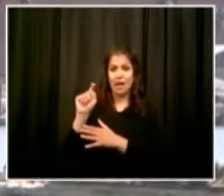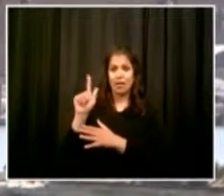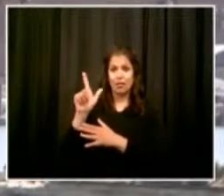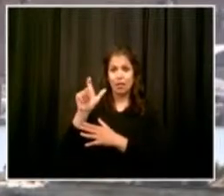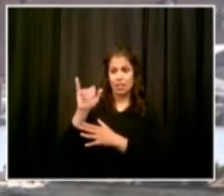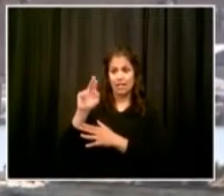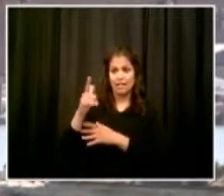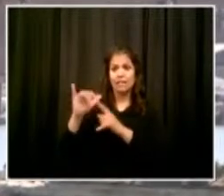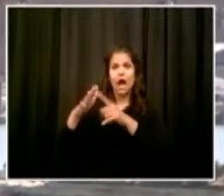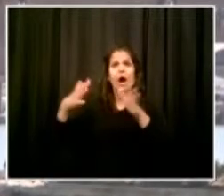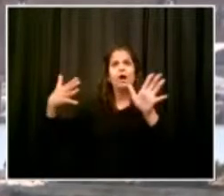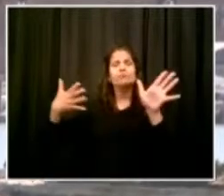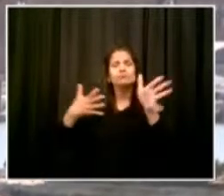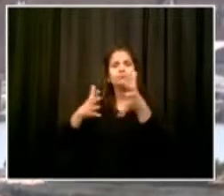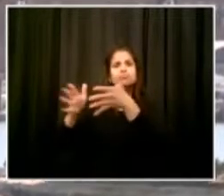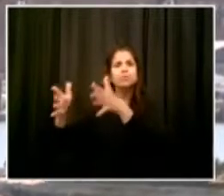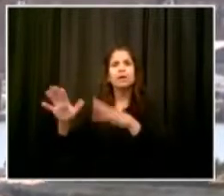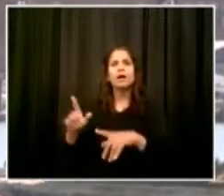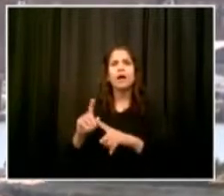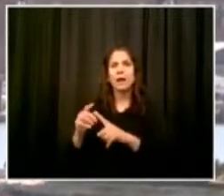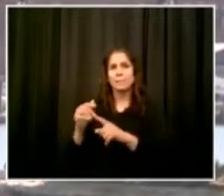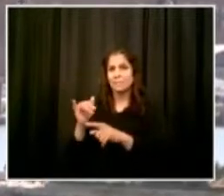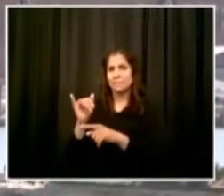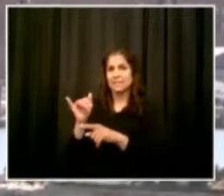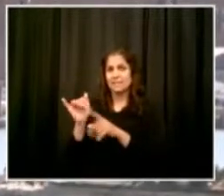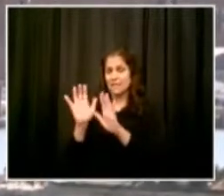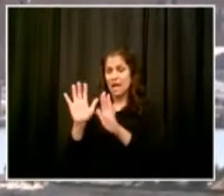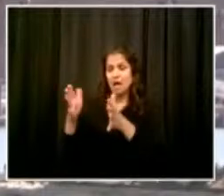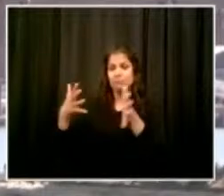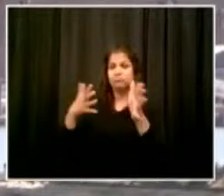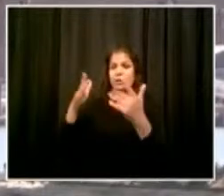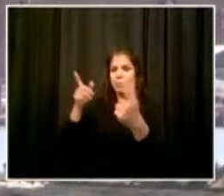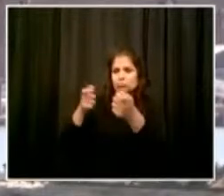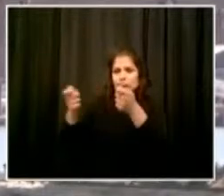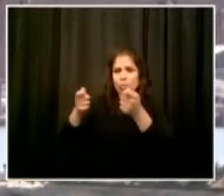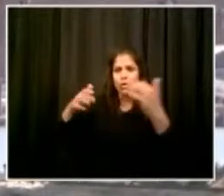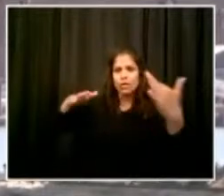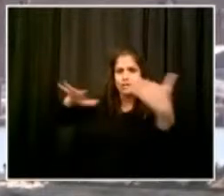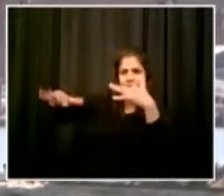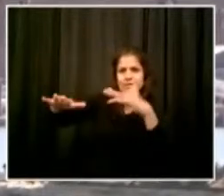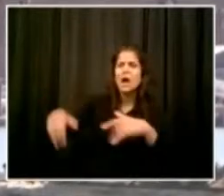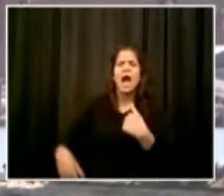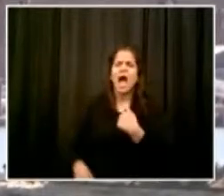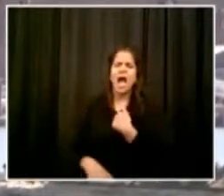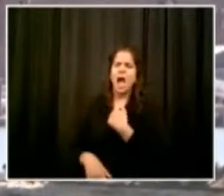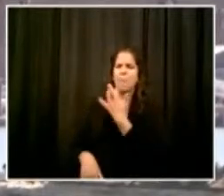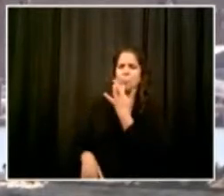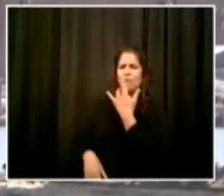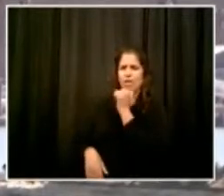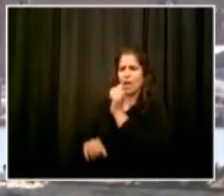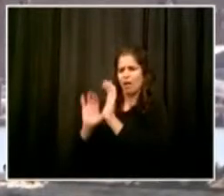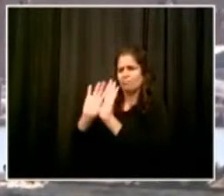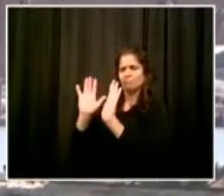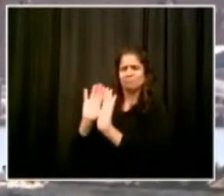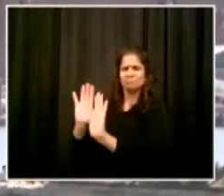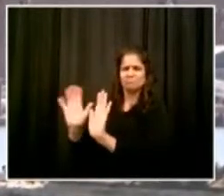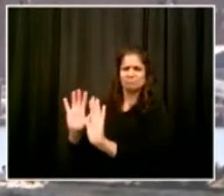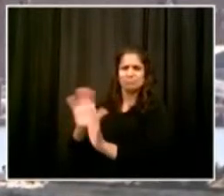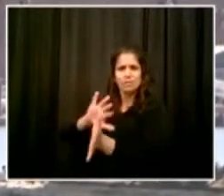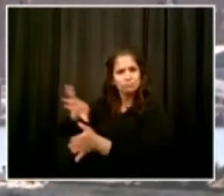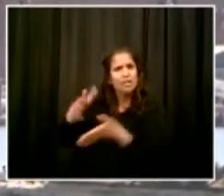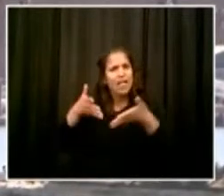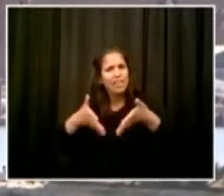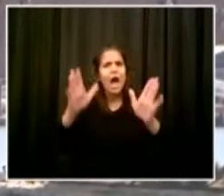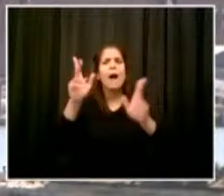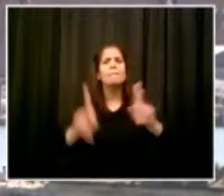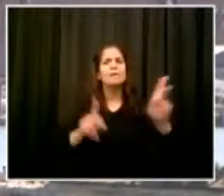never. We had a very unusual set of circumstances. I'm going to keep saying it because I have seen the facts over and over again.